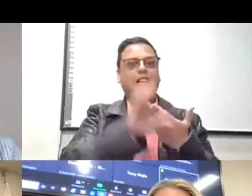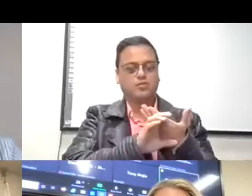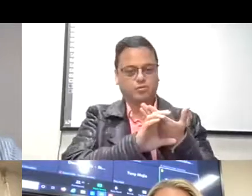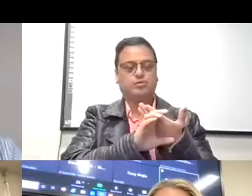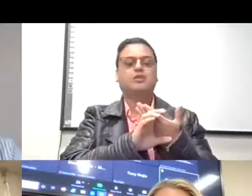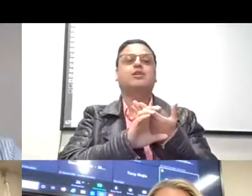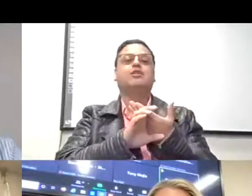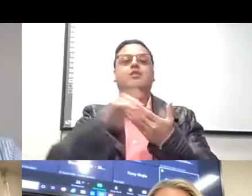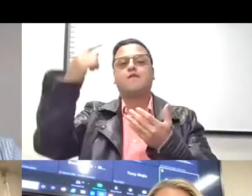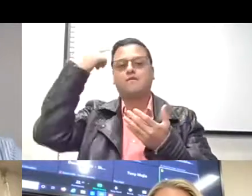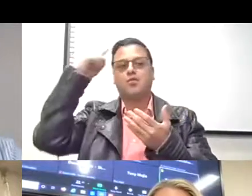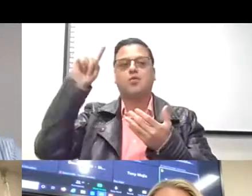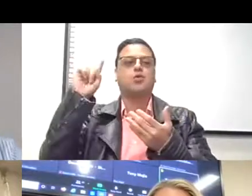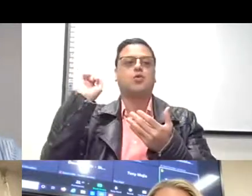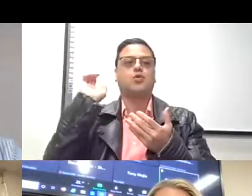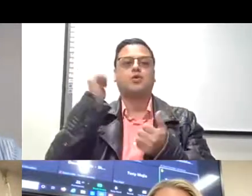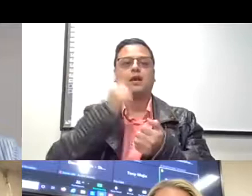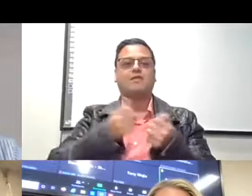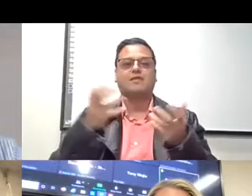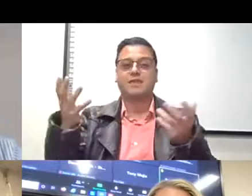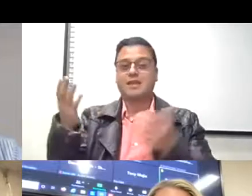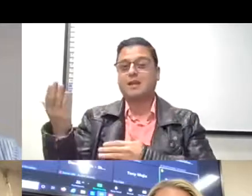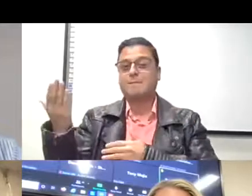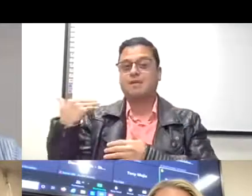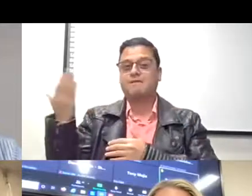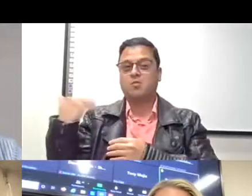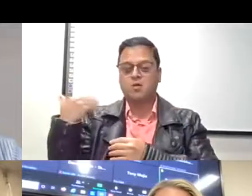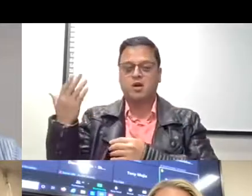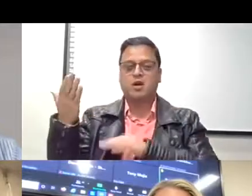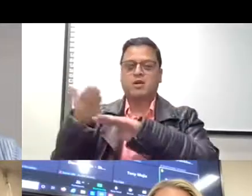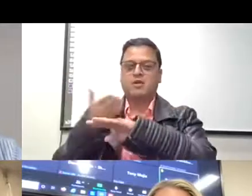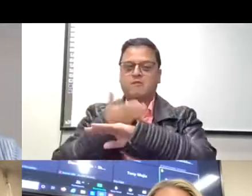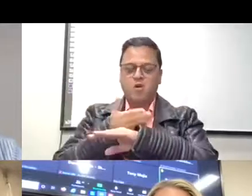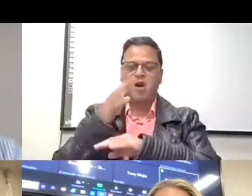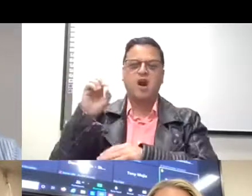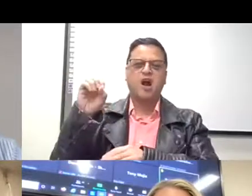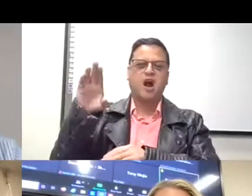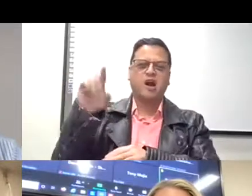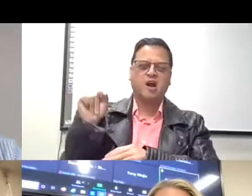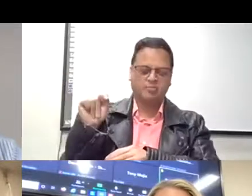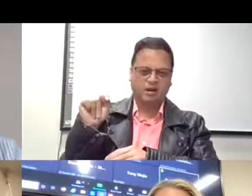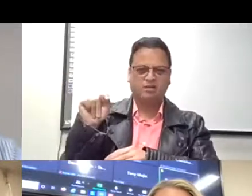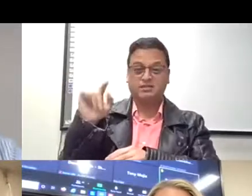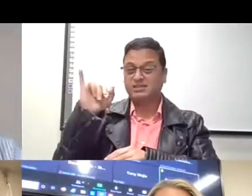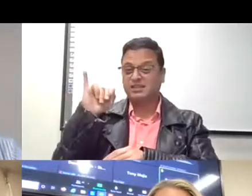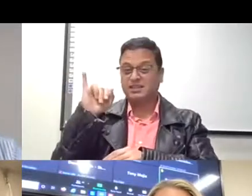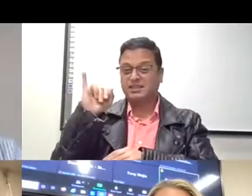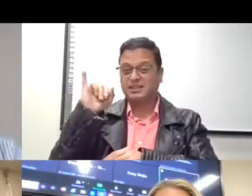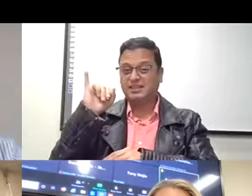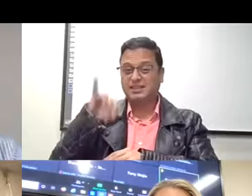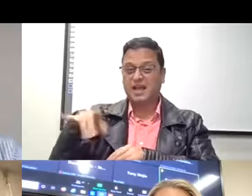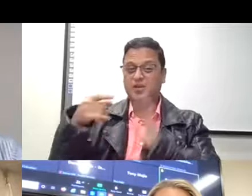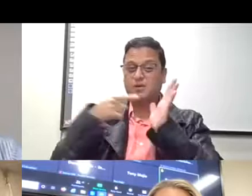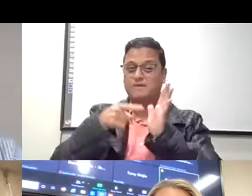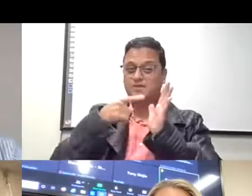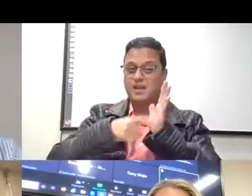so for everything prior to October, is this a reflection of what has